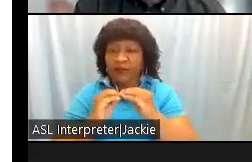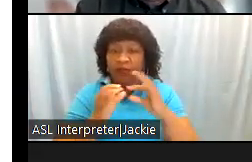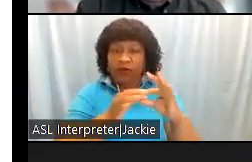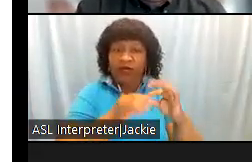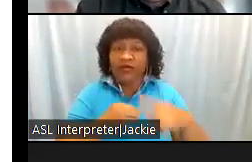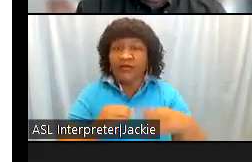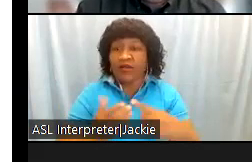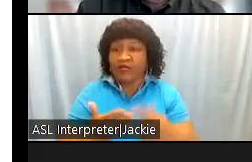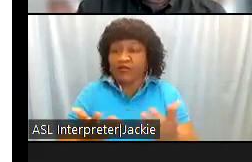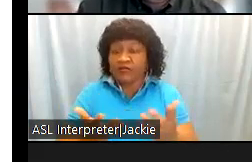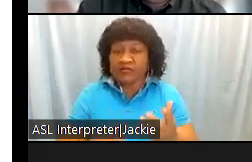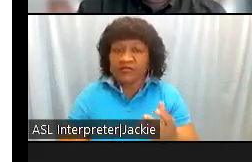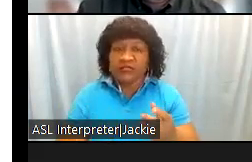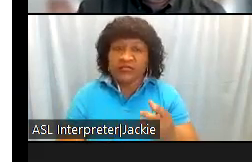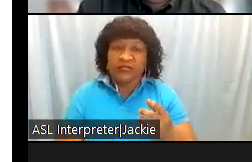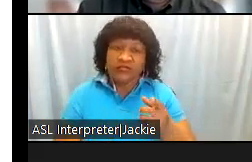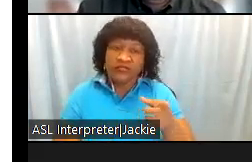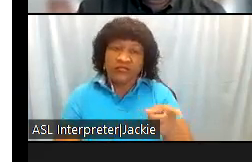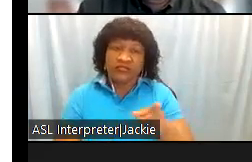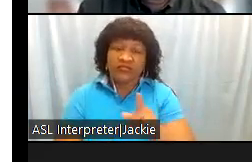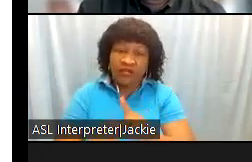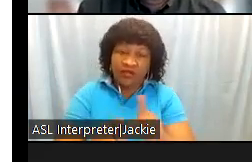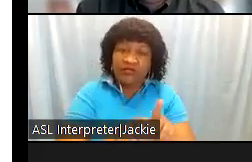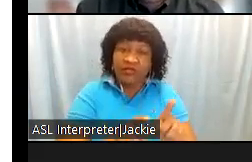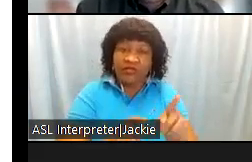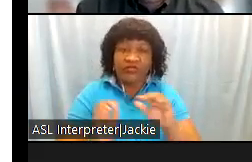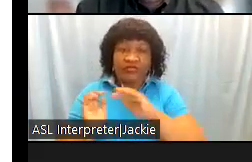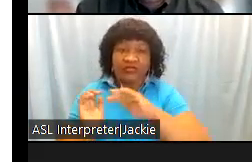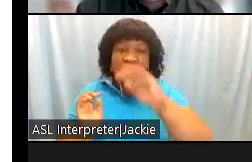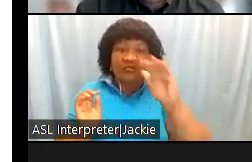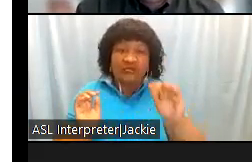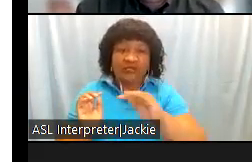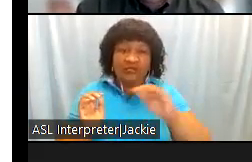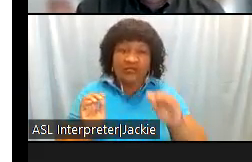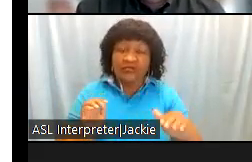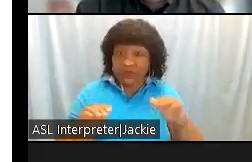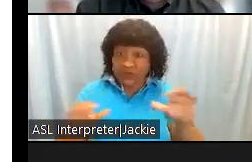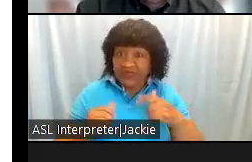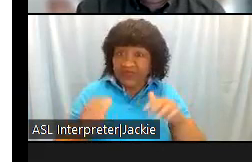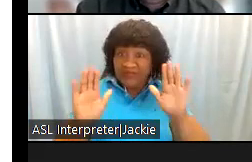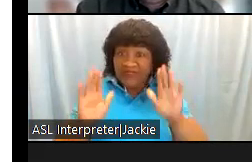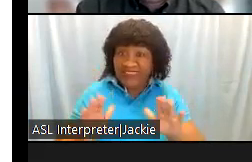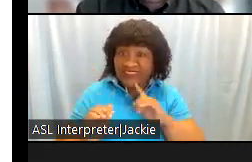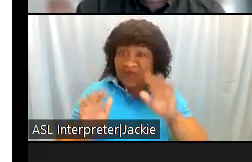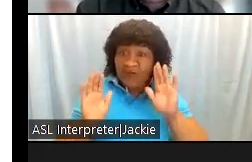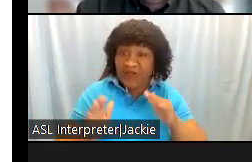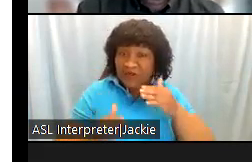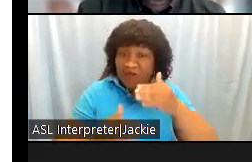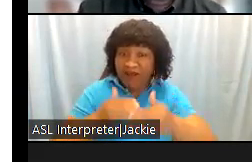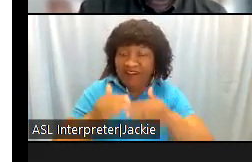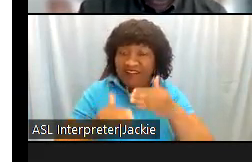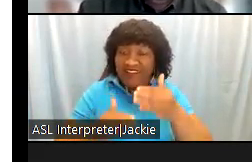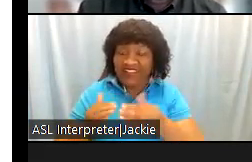around that, you know, and also applaud our community, because we have made some amazing and really wonderful progress